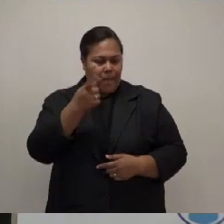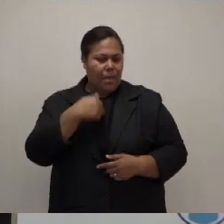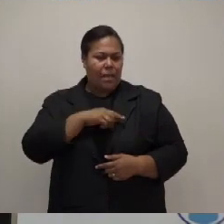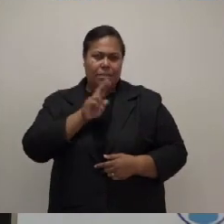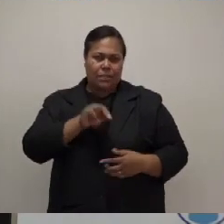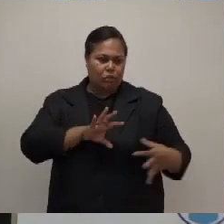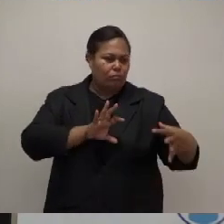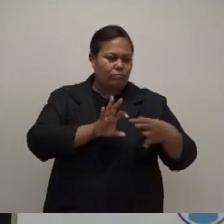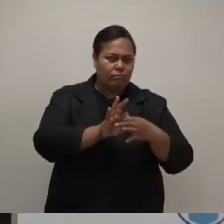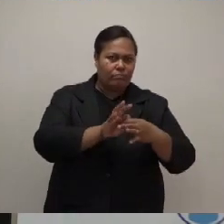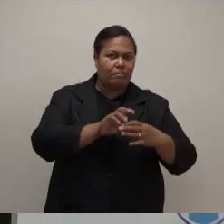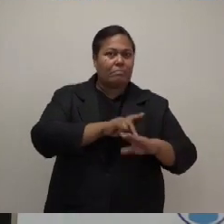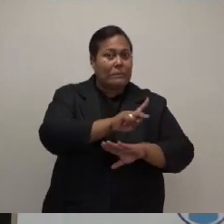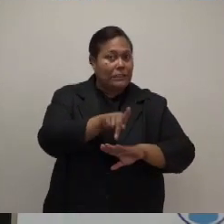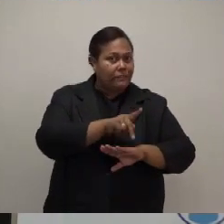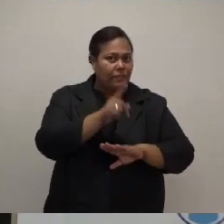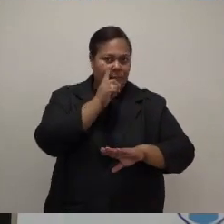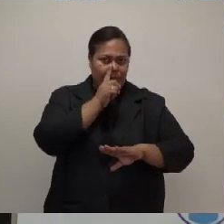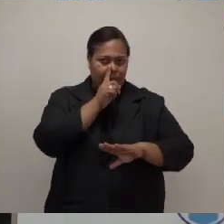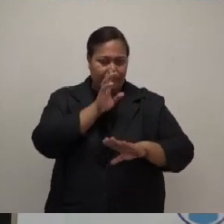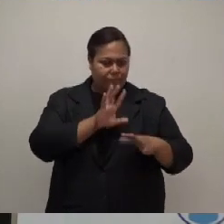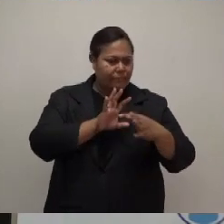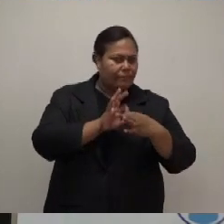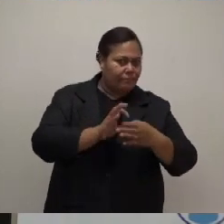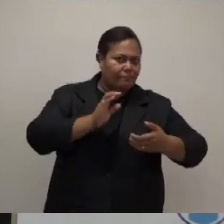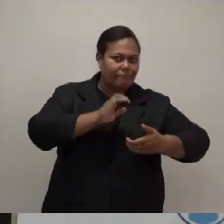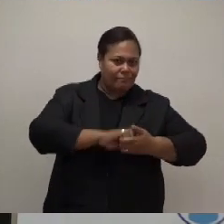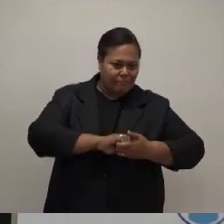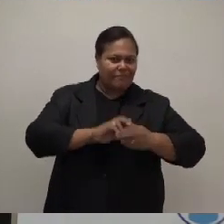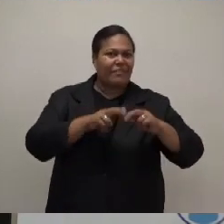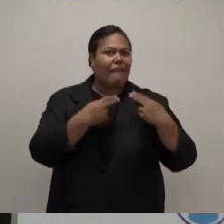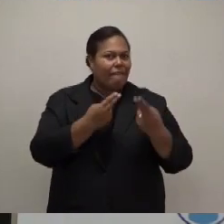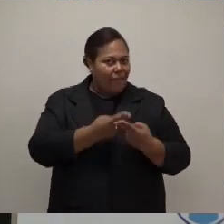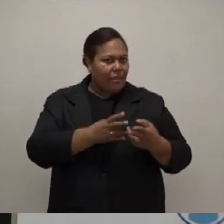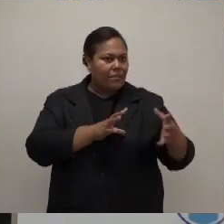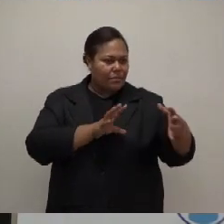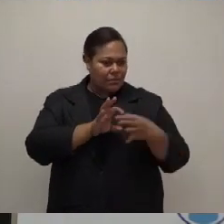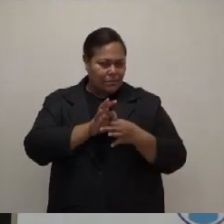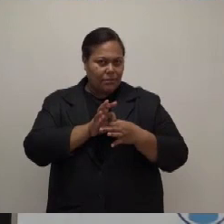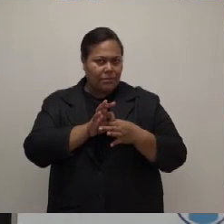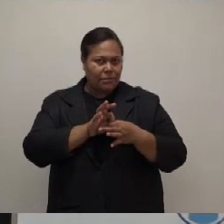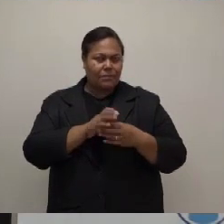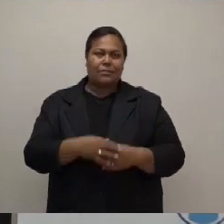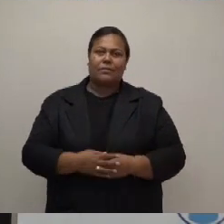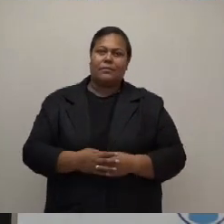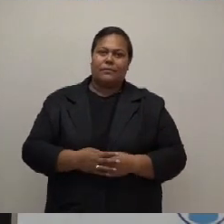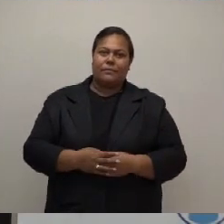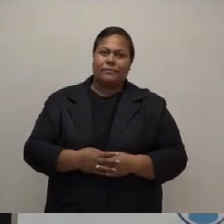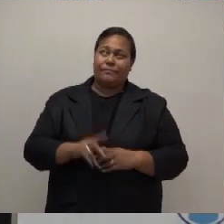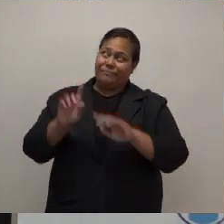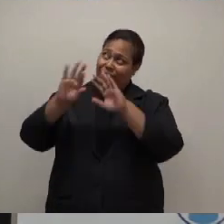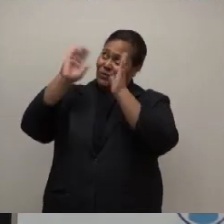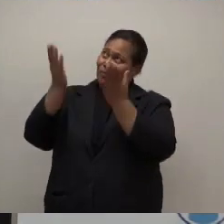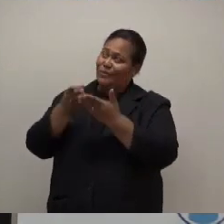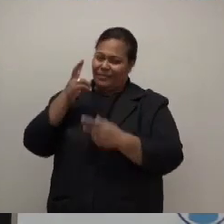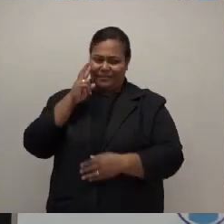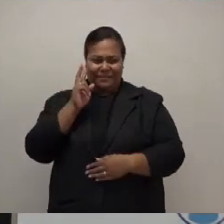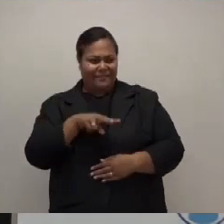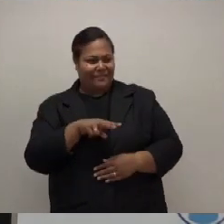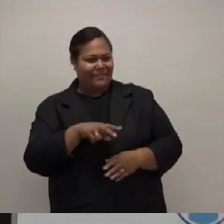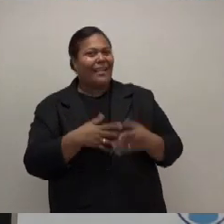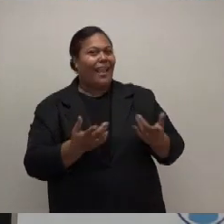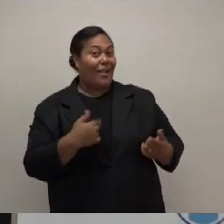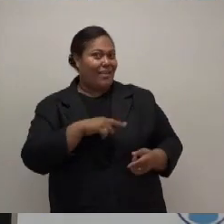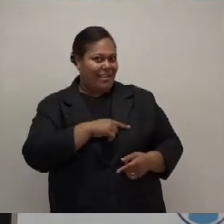people, reconnecting friends, reuniting families, and giving the wider world a hopeful glimpse of how we